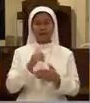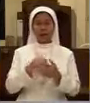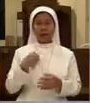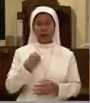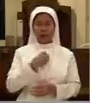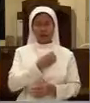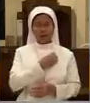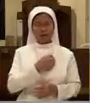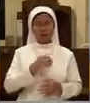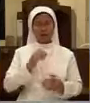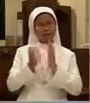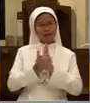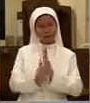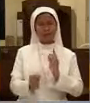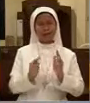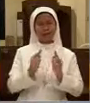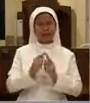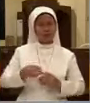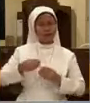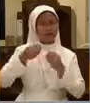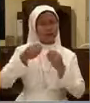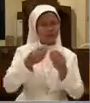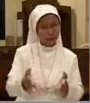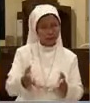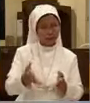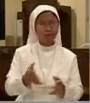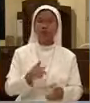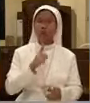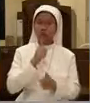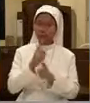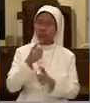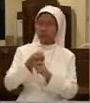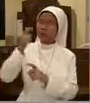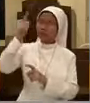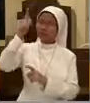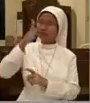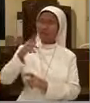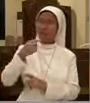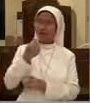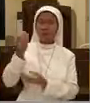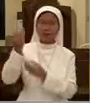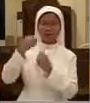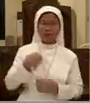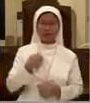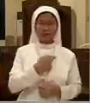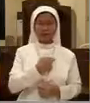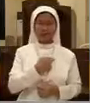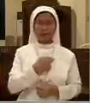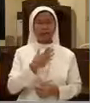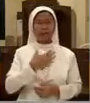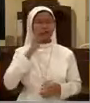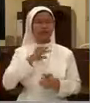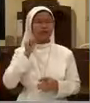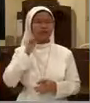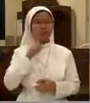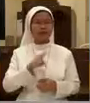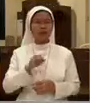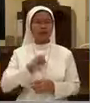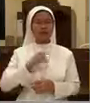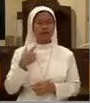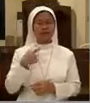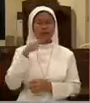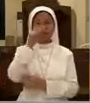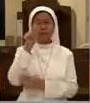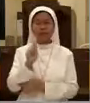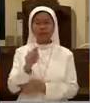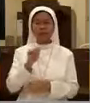to give is God's gift to us. My dear brothers and sisters, I have a question on